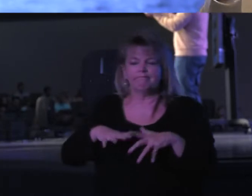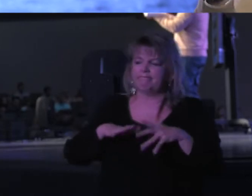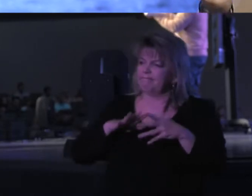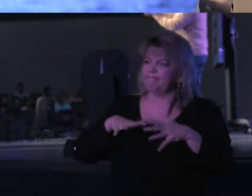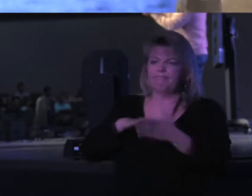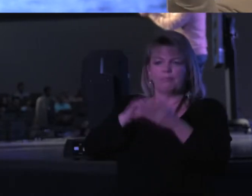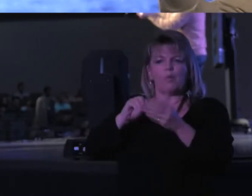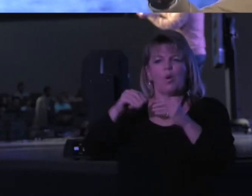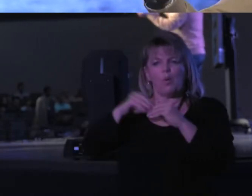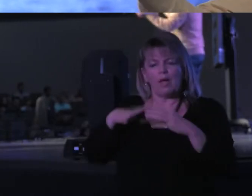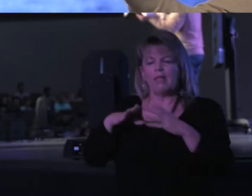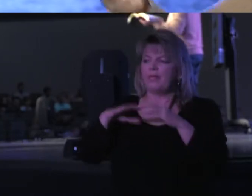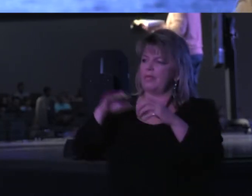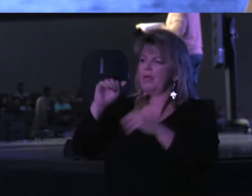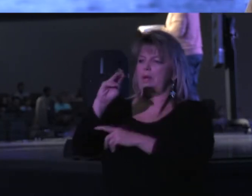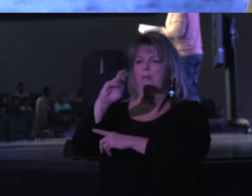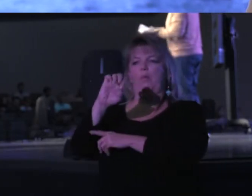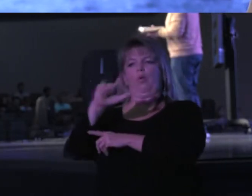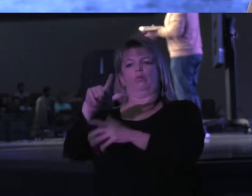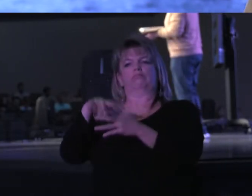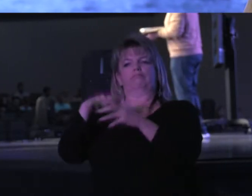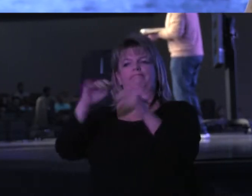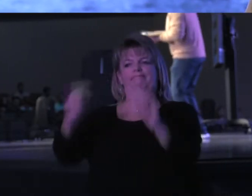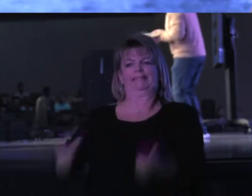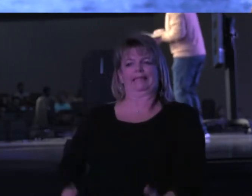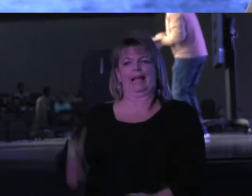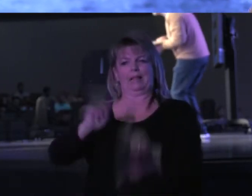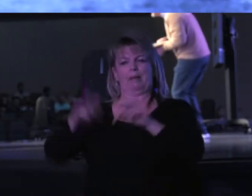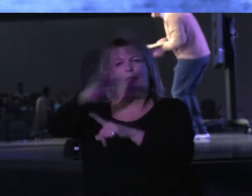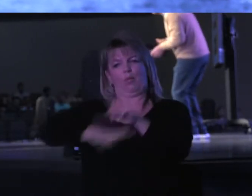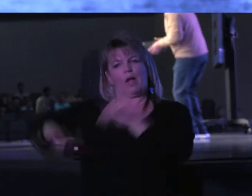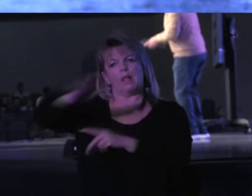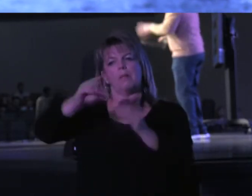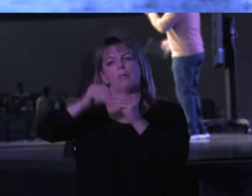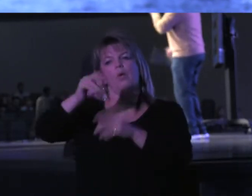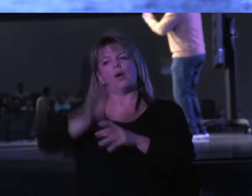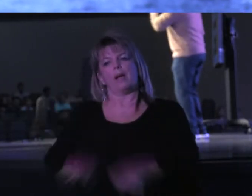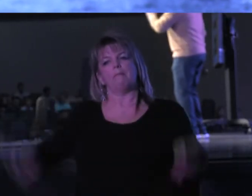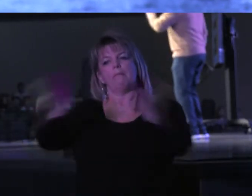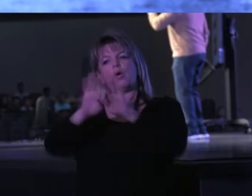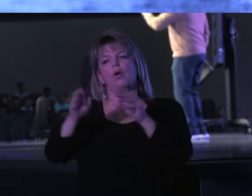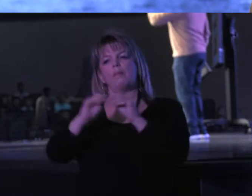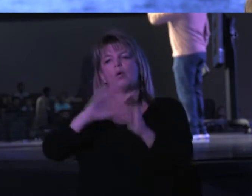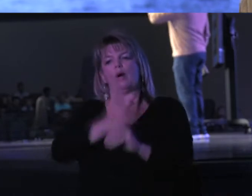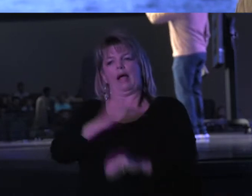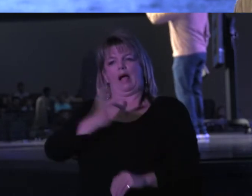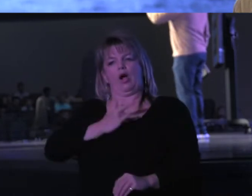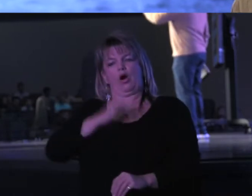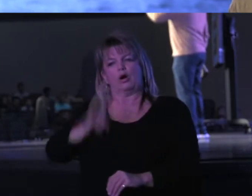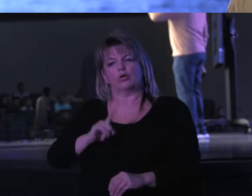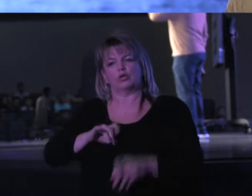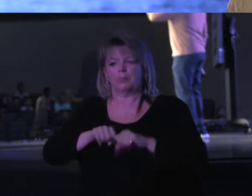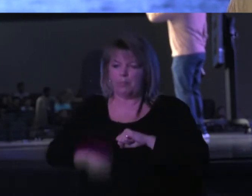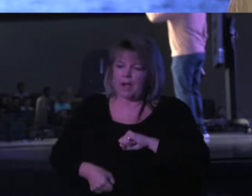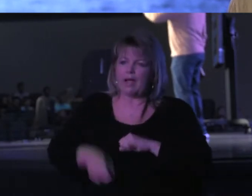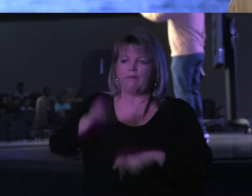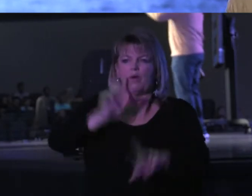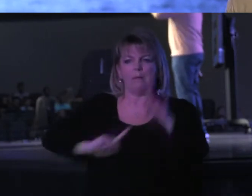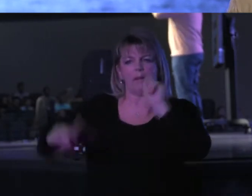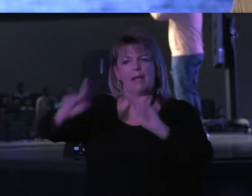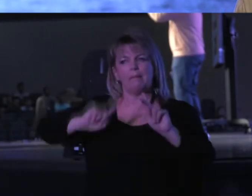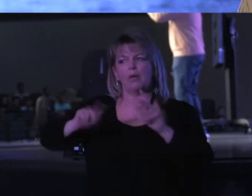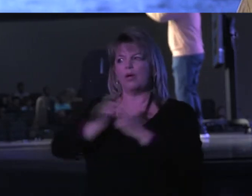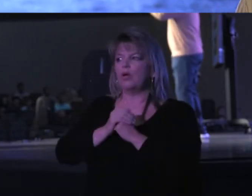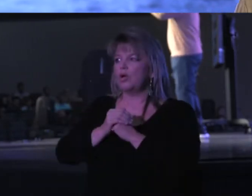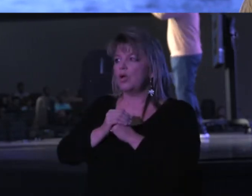for the moral decay of the people around us. But more importantly, the more our hearts should break for people